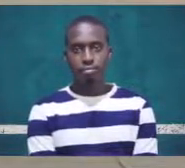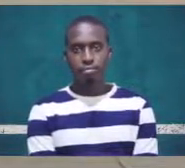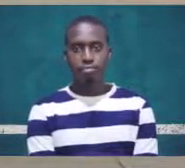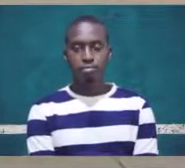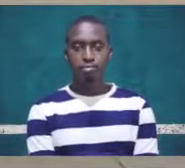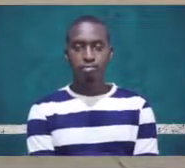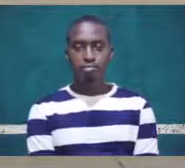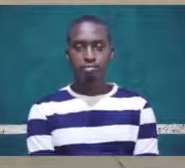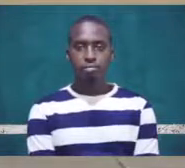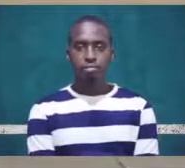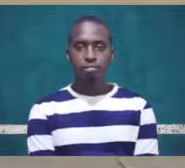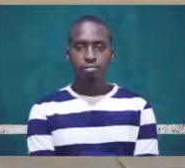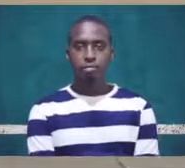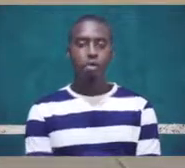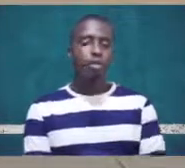you will get